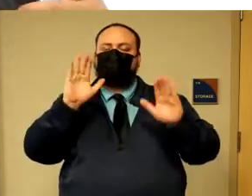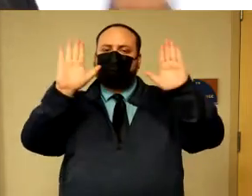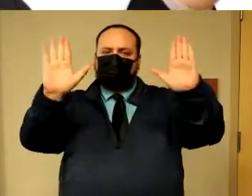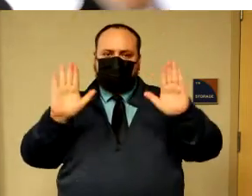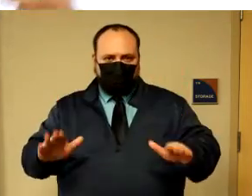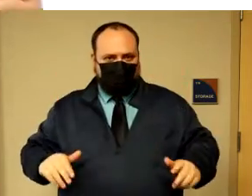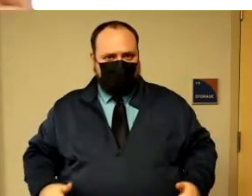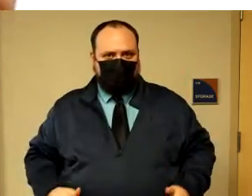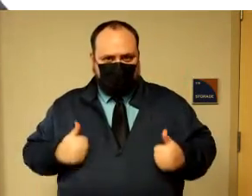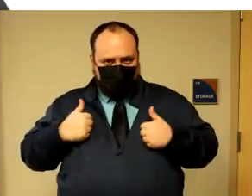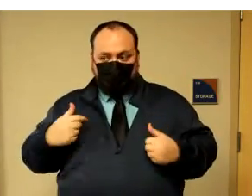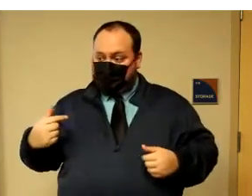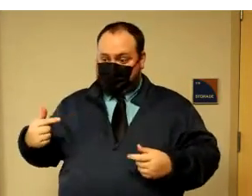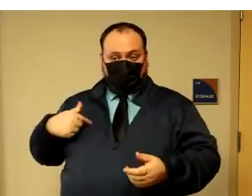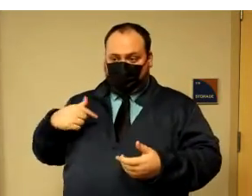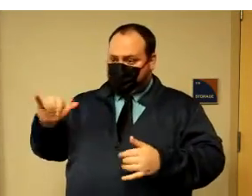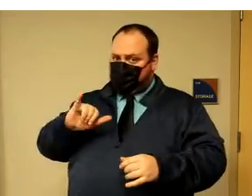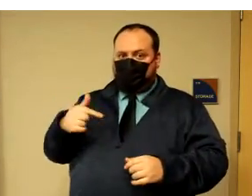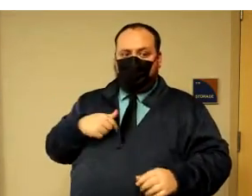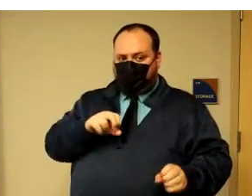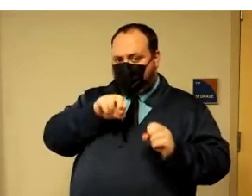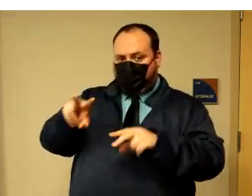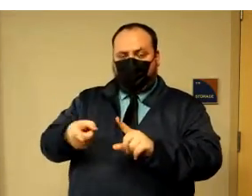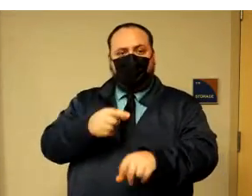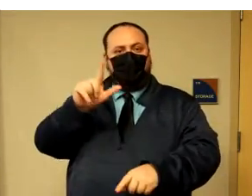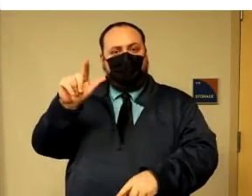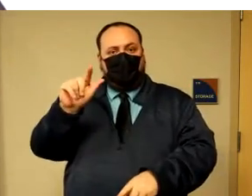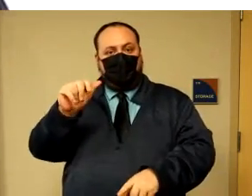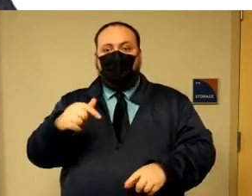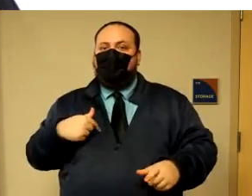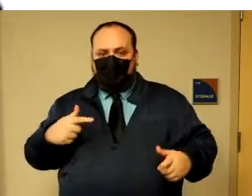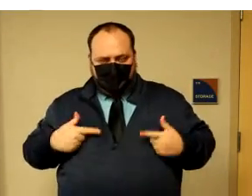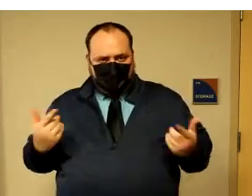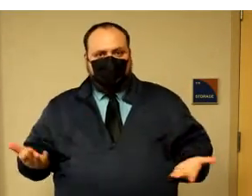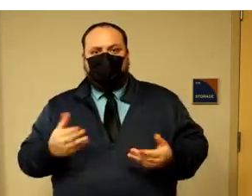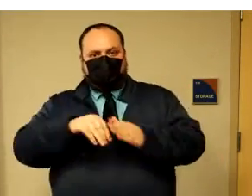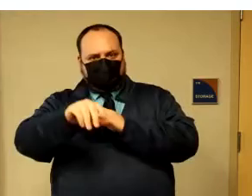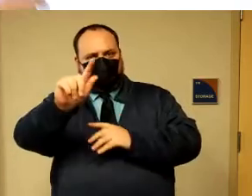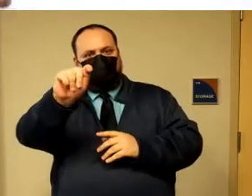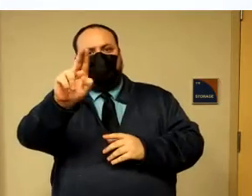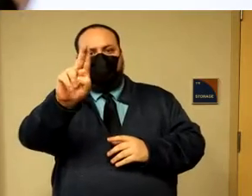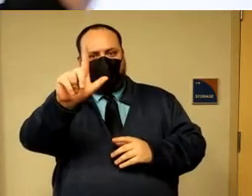includes myself, that I moved from LA to where I currently reside in Tulare.